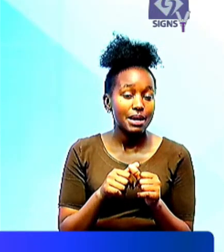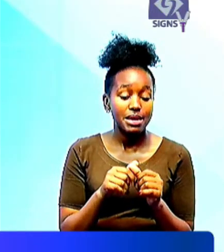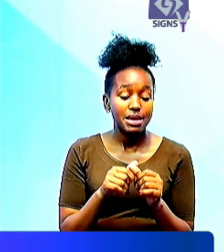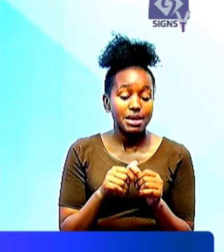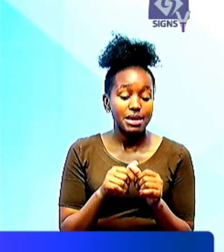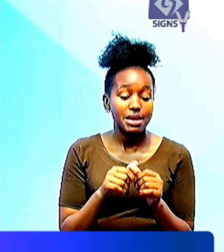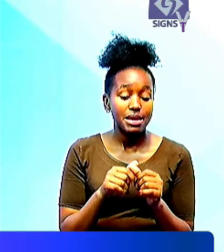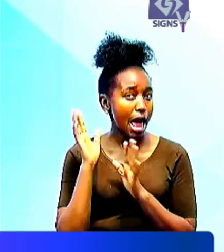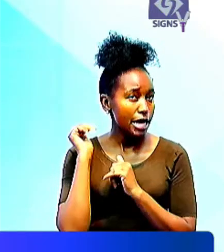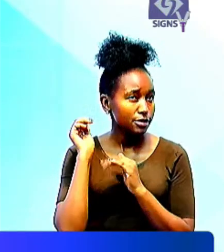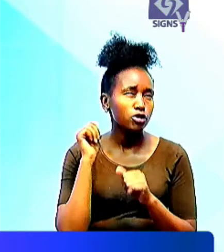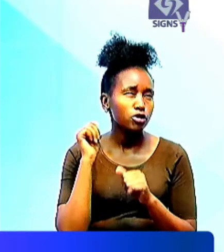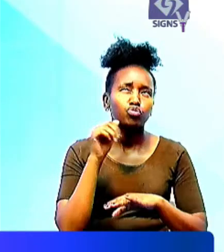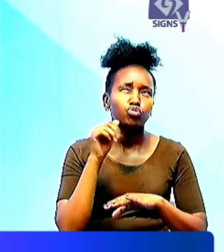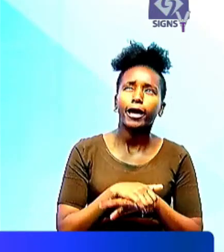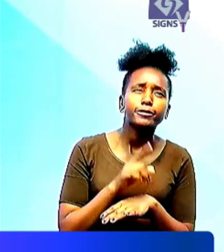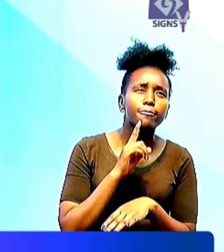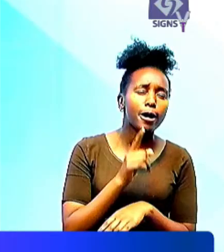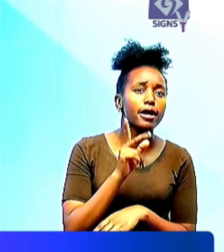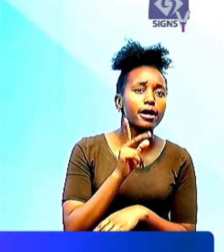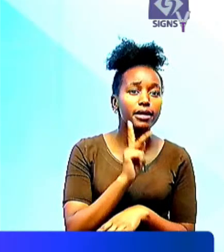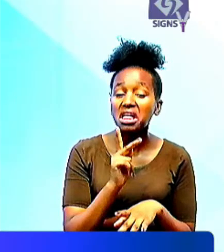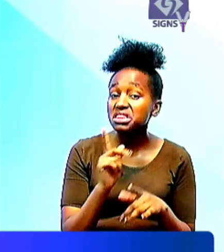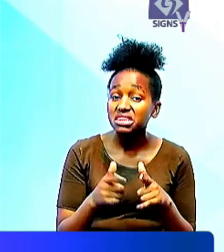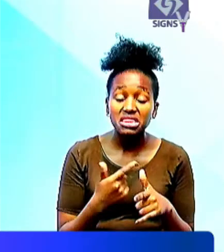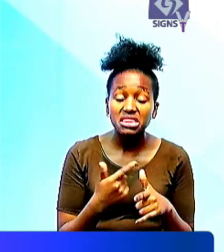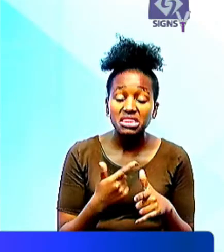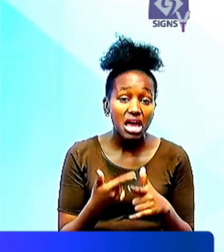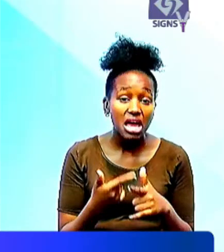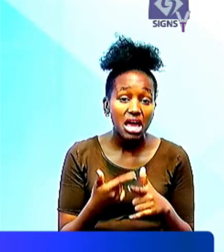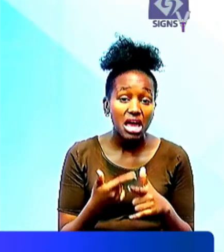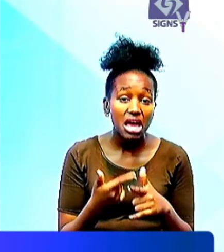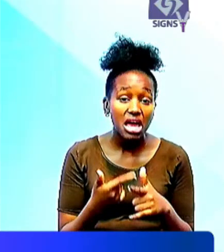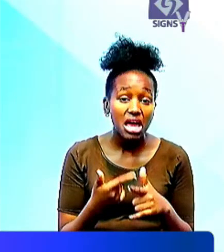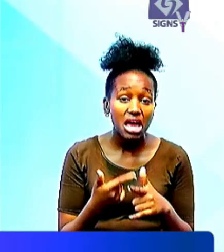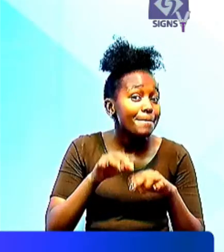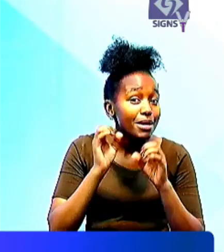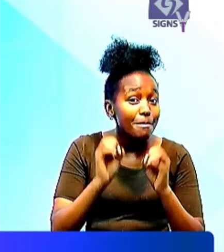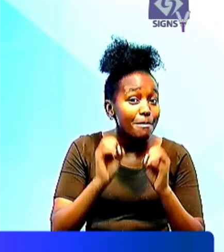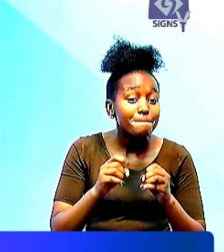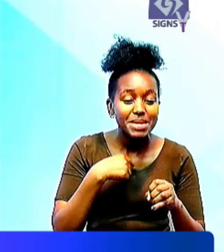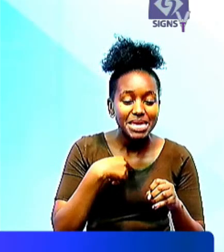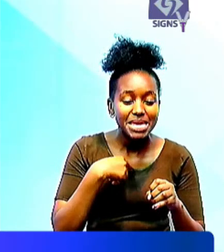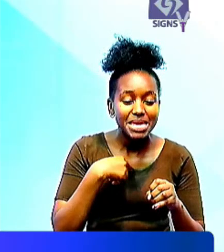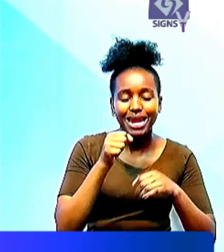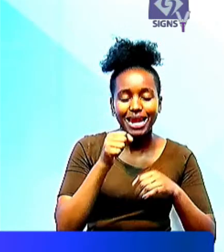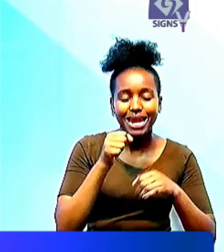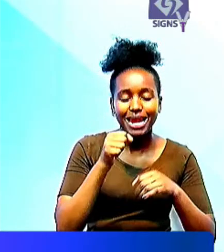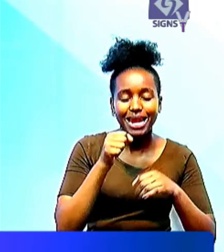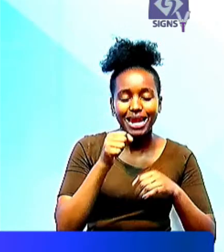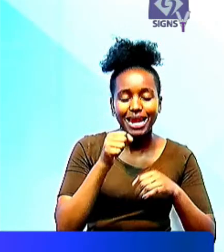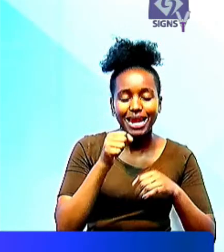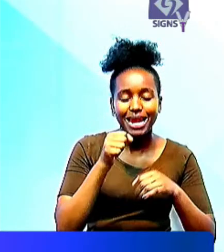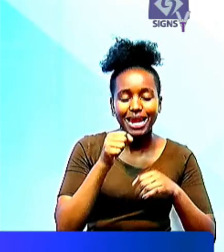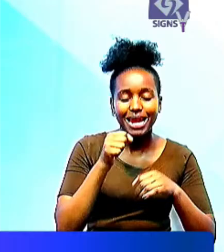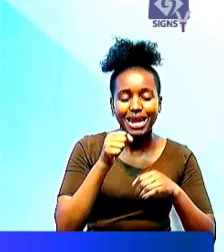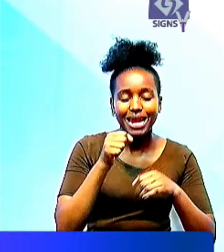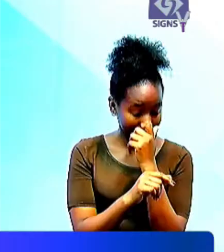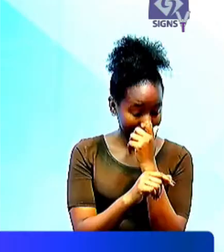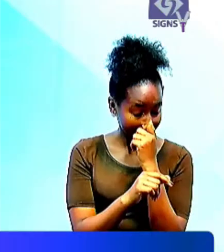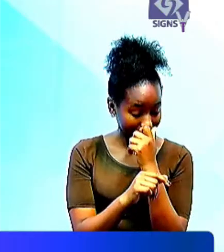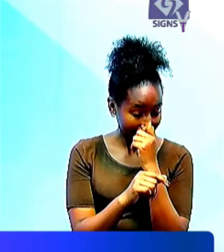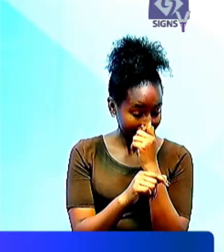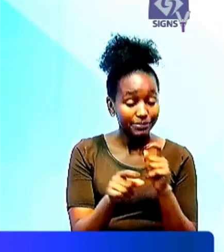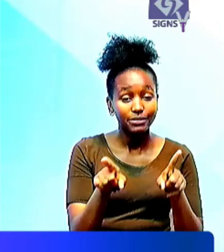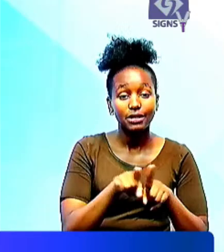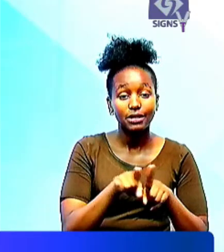I'm expecting to make a return, what is the probability that I may fail to make that? That's the uncertainty that is there. And we have different